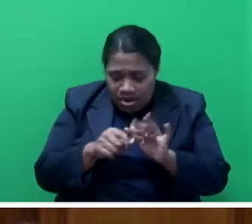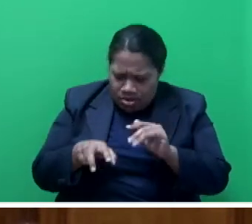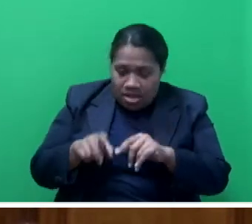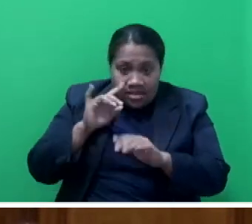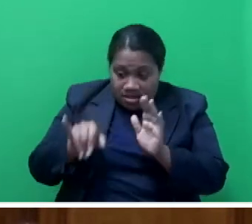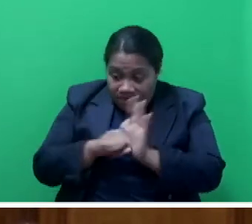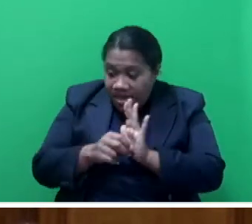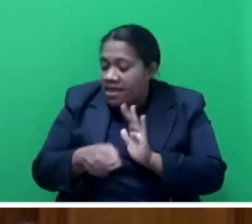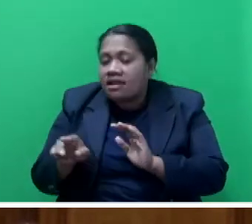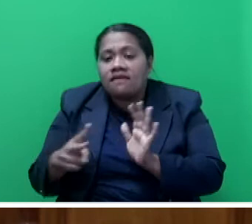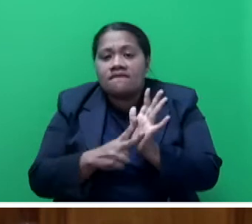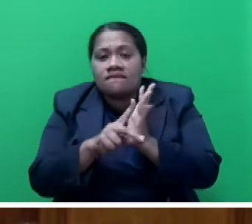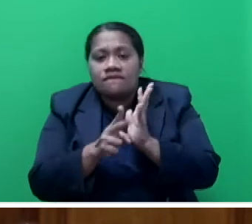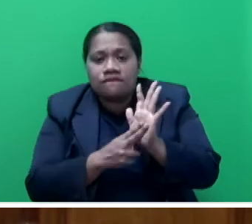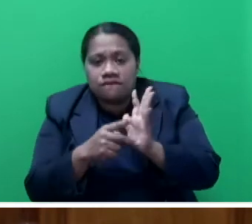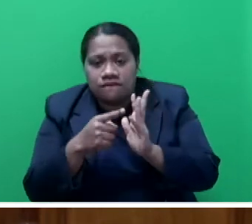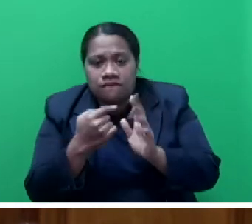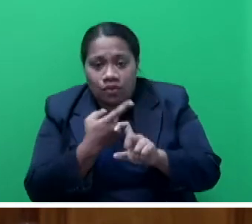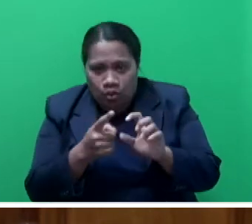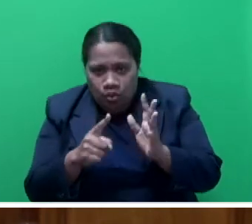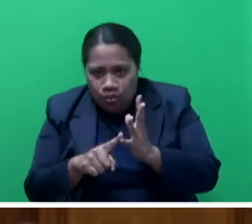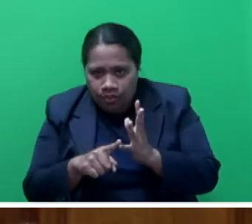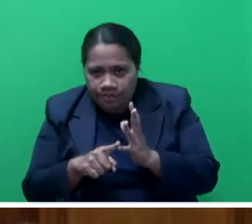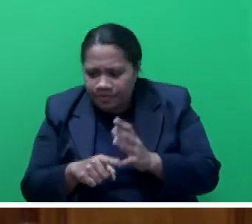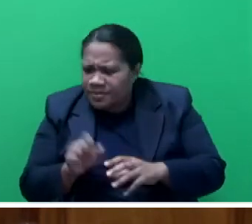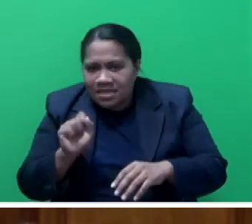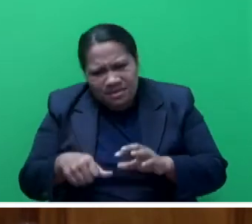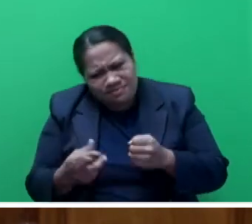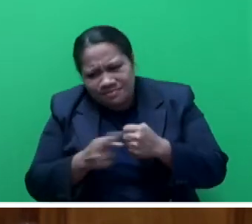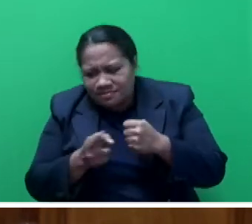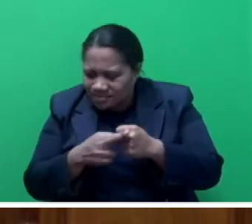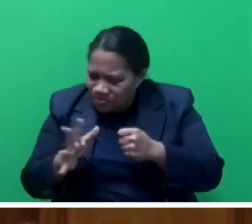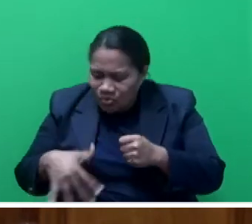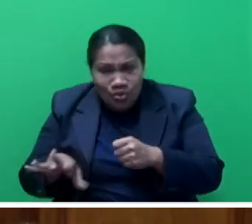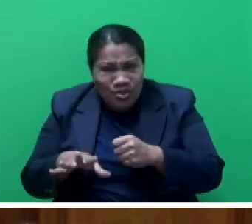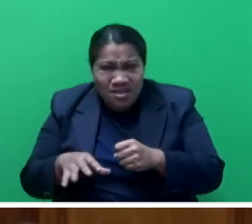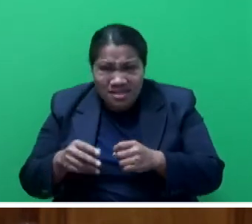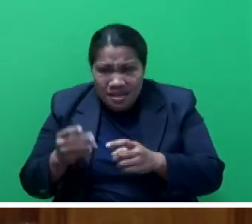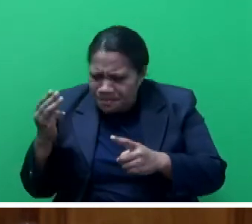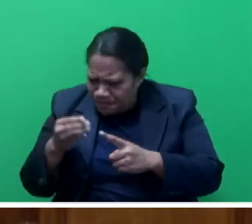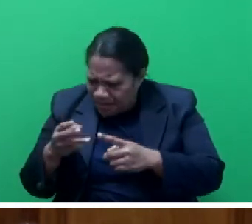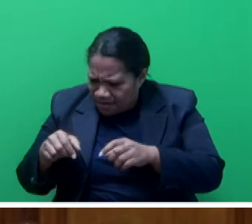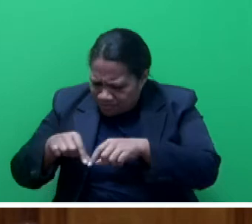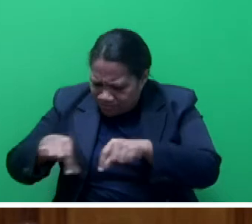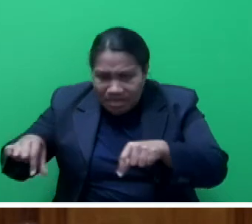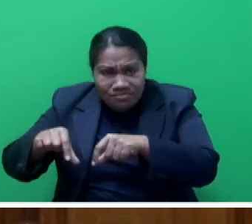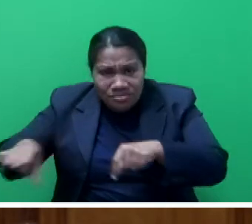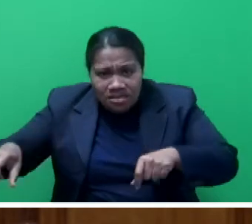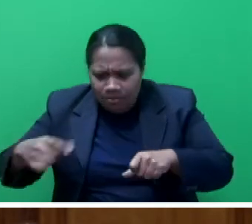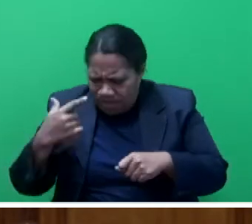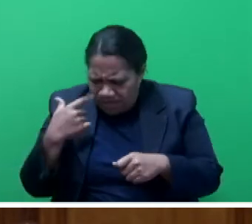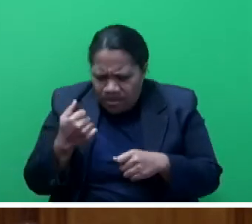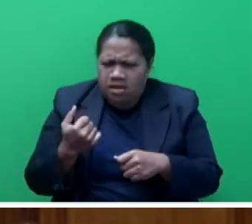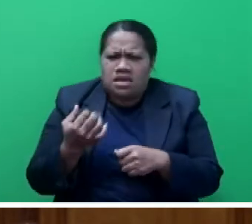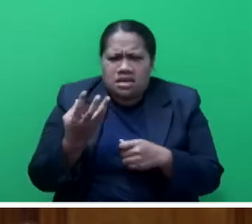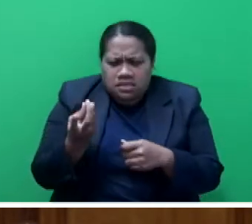Vuluku. Even though after they had repaired all these mains, they found that there were still some areas in the delta area